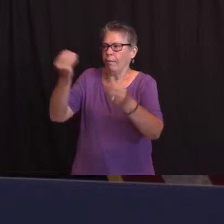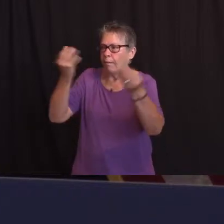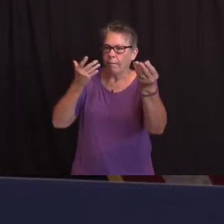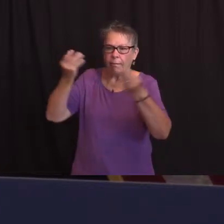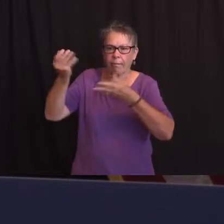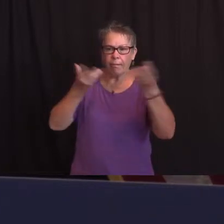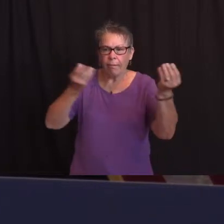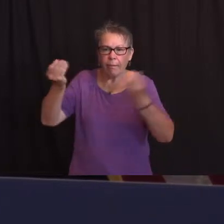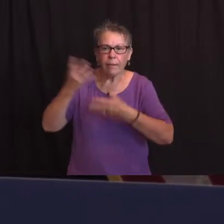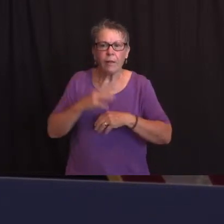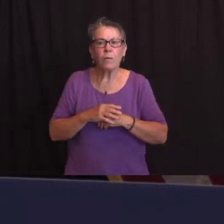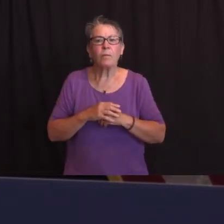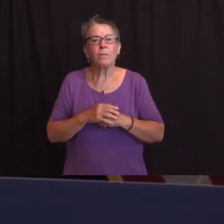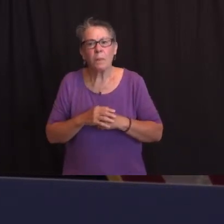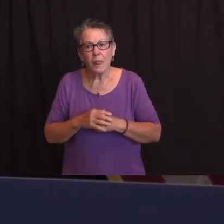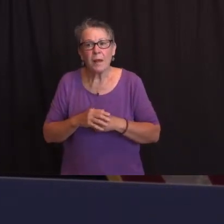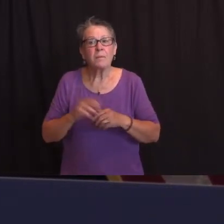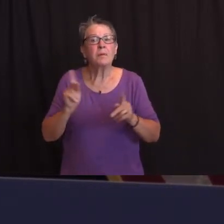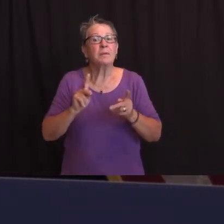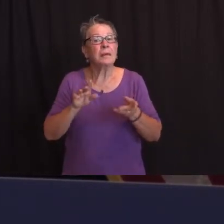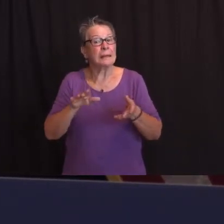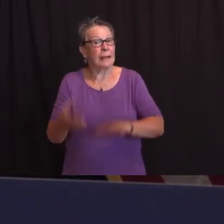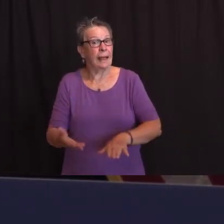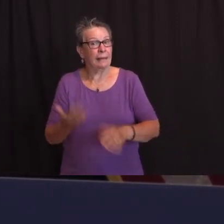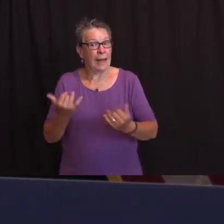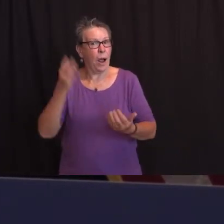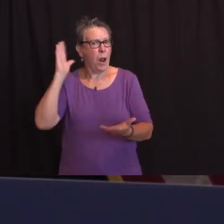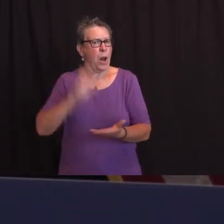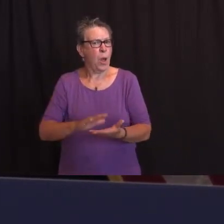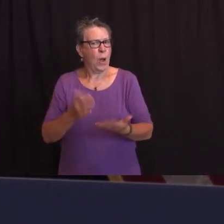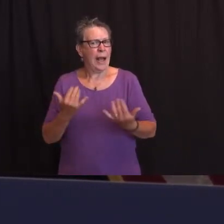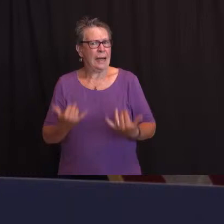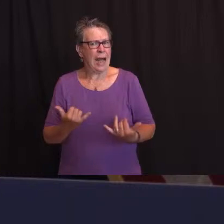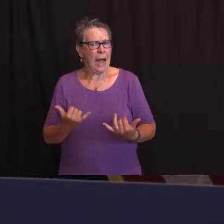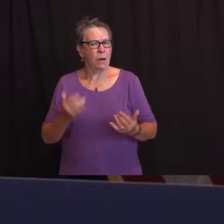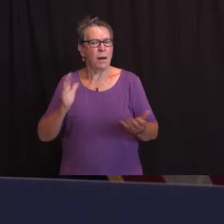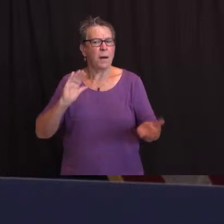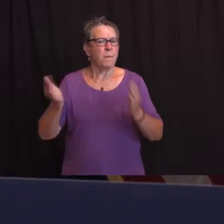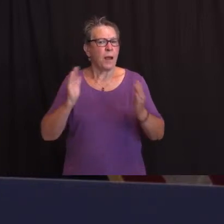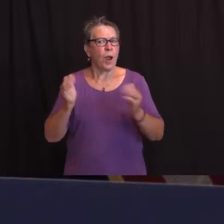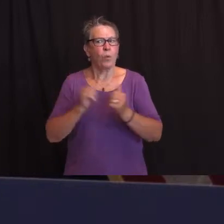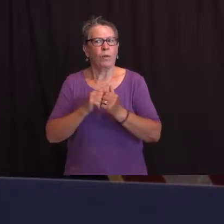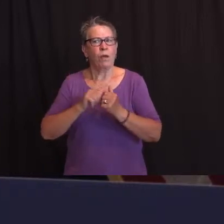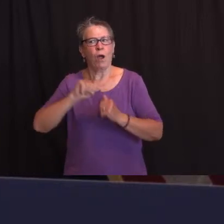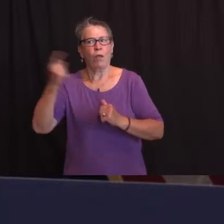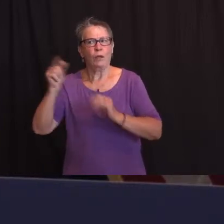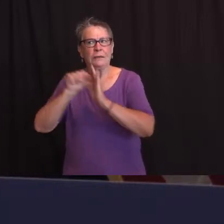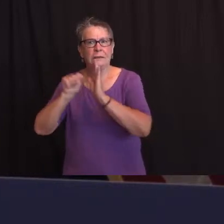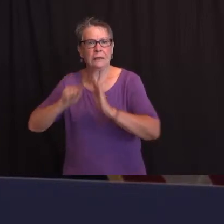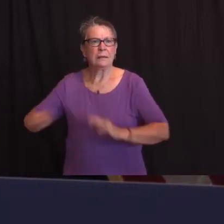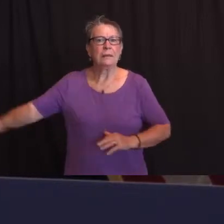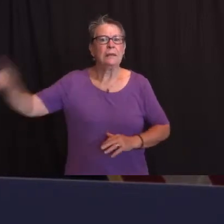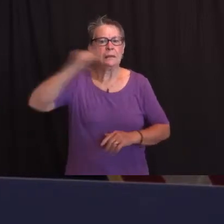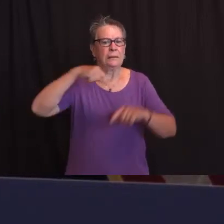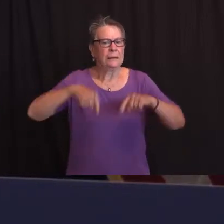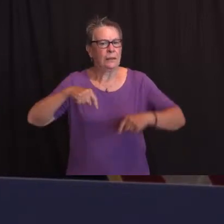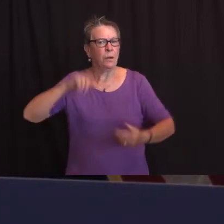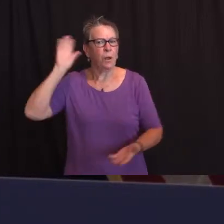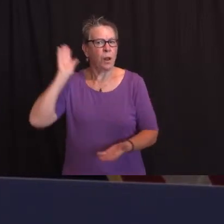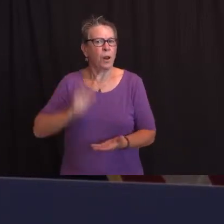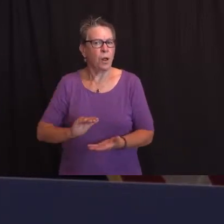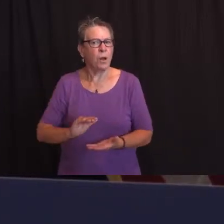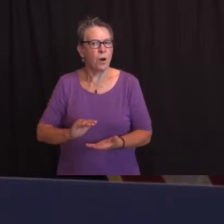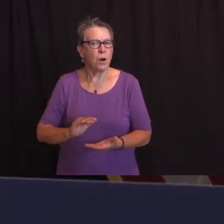we've been pretty low, relatively speaking, with the cases going up over 1,000 a day over the